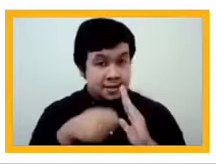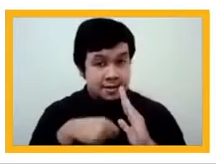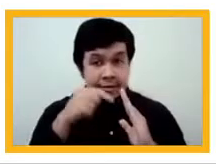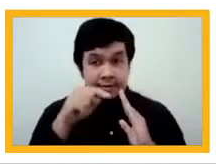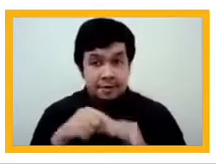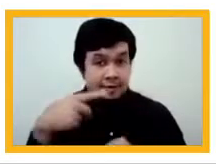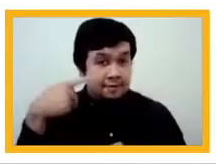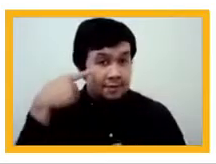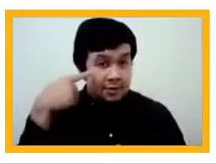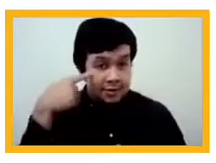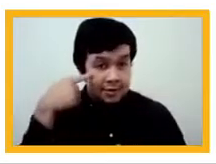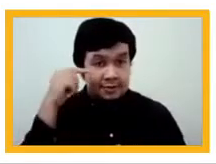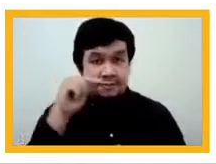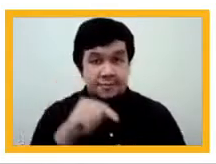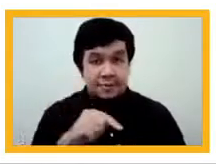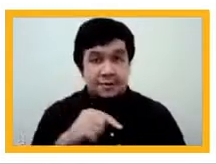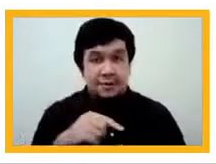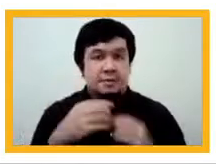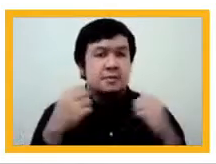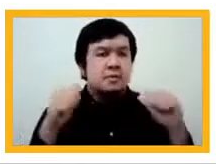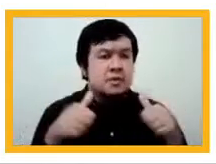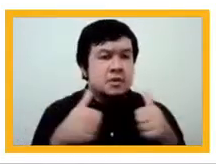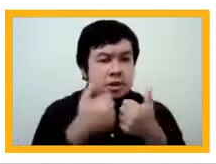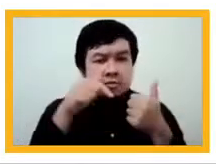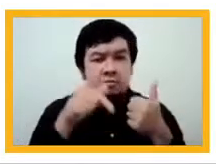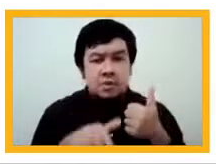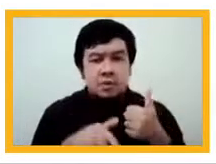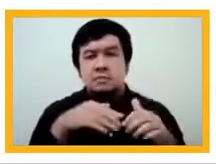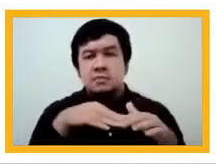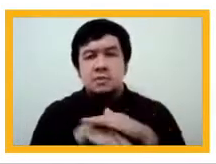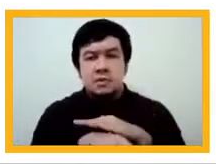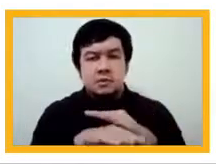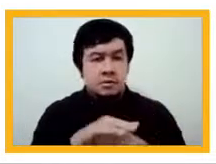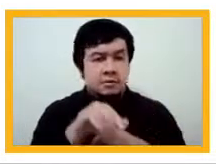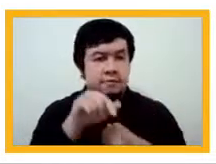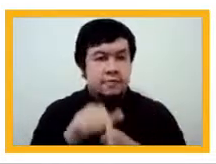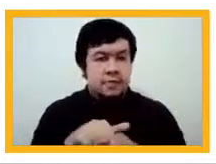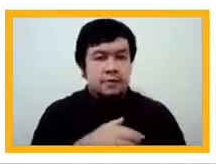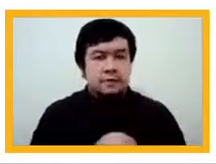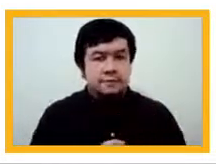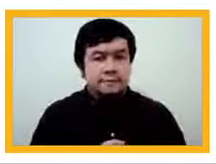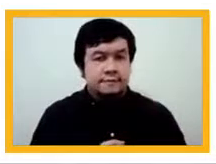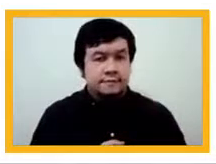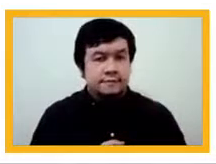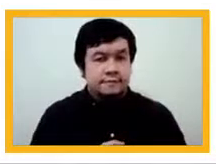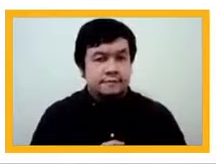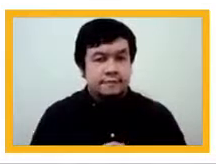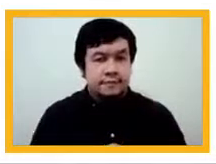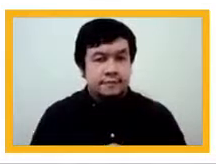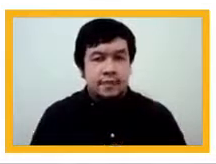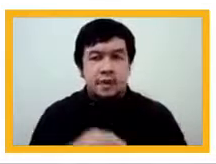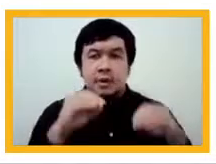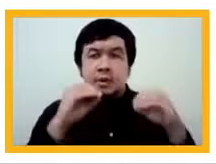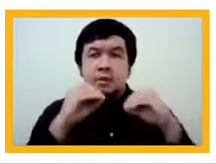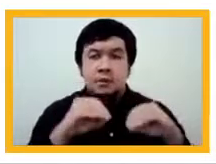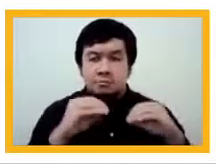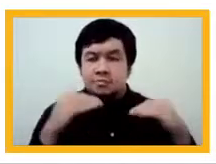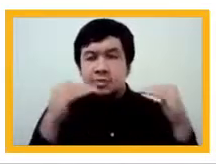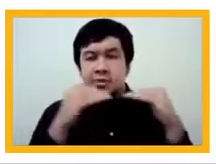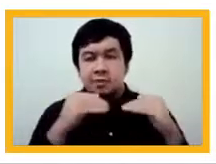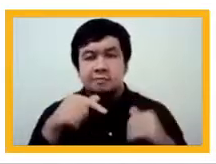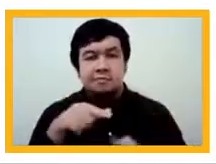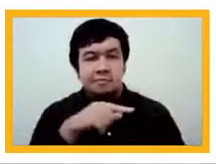access, access to really high quality education programs, and what can we do to collaborate together